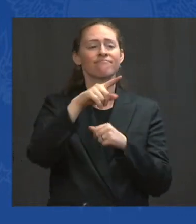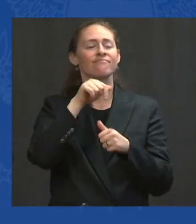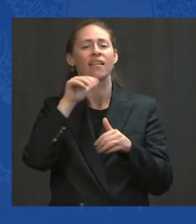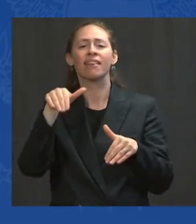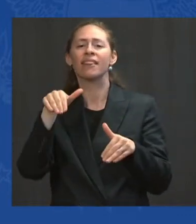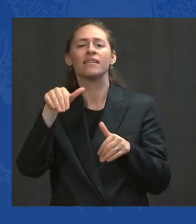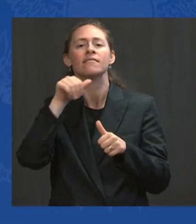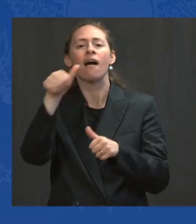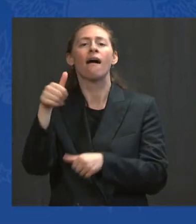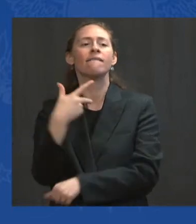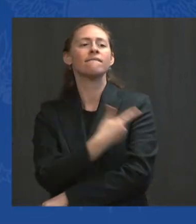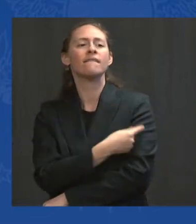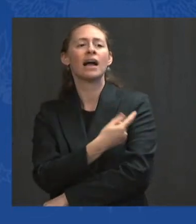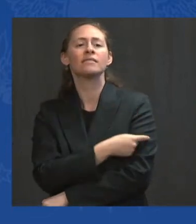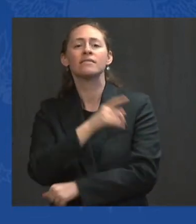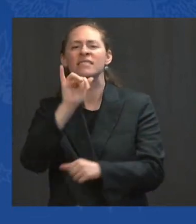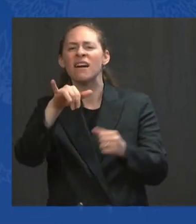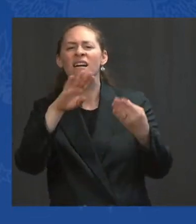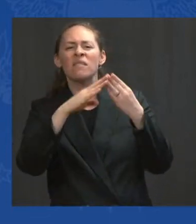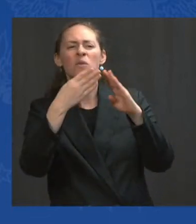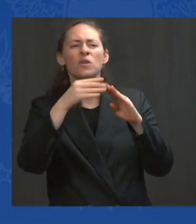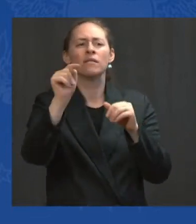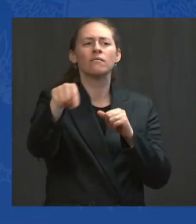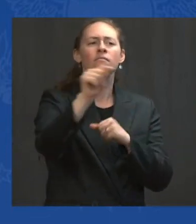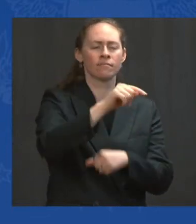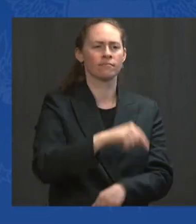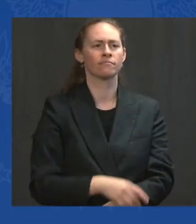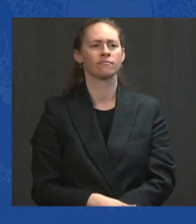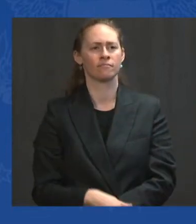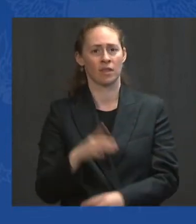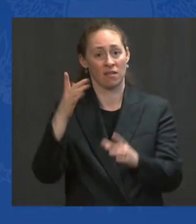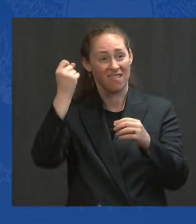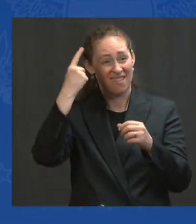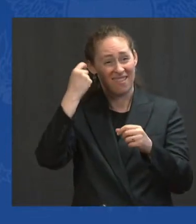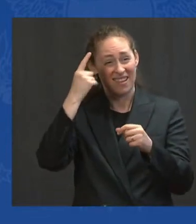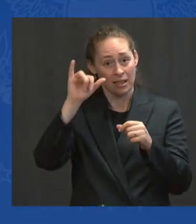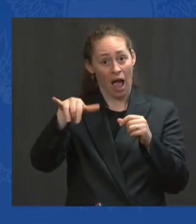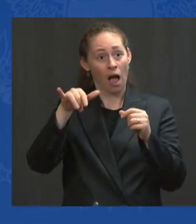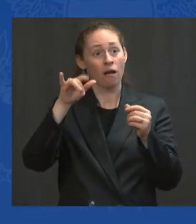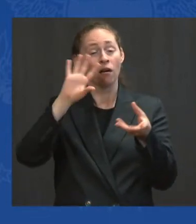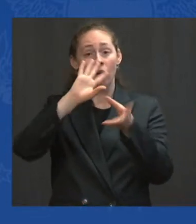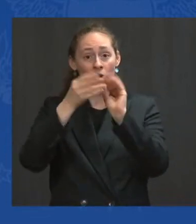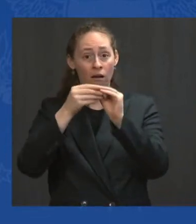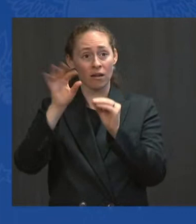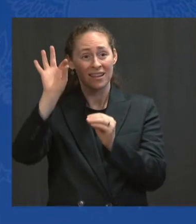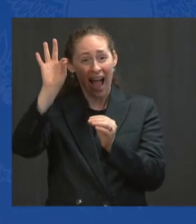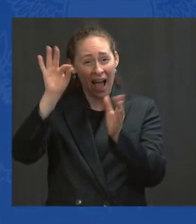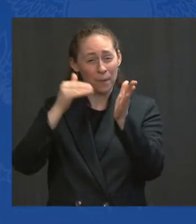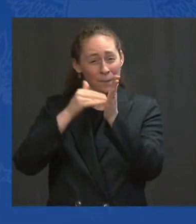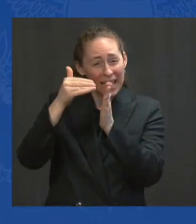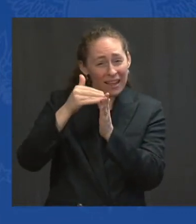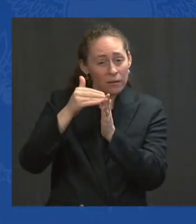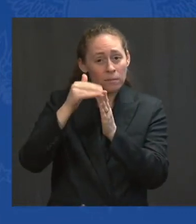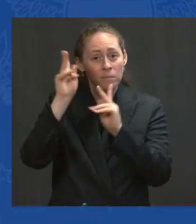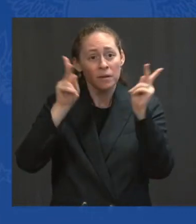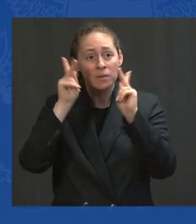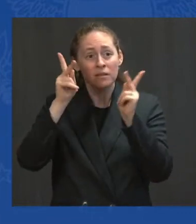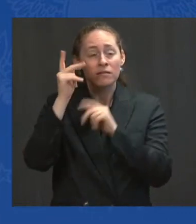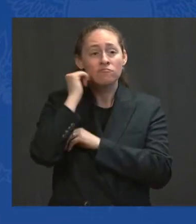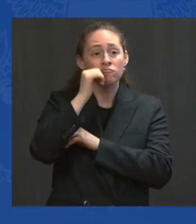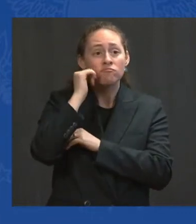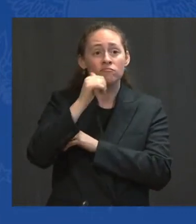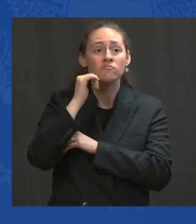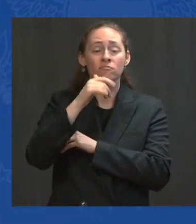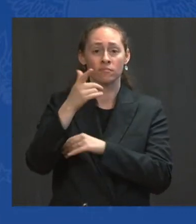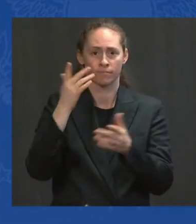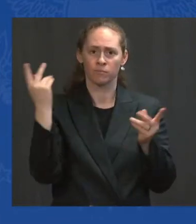are where more than 9 million Americans live and work, and are the locations in the country where we are seeing the increased